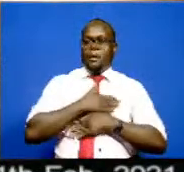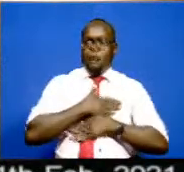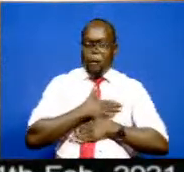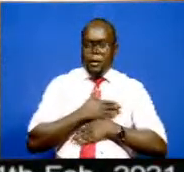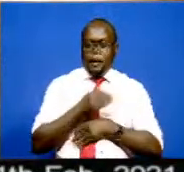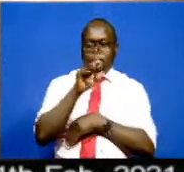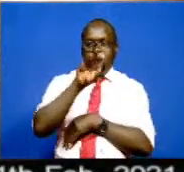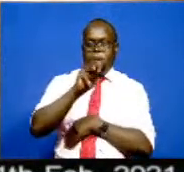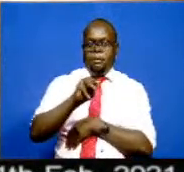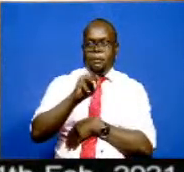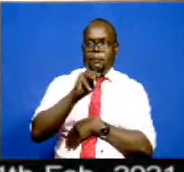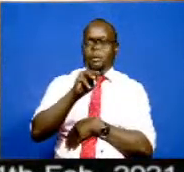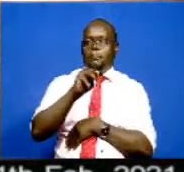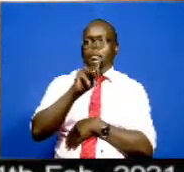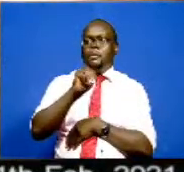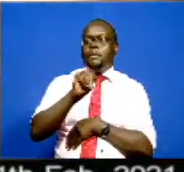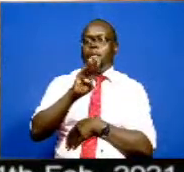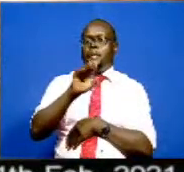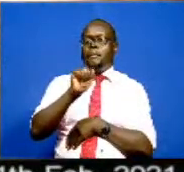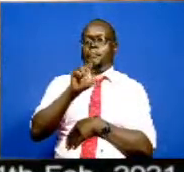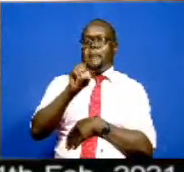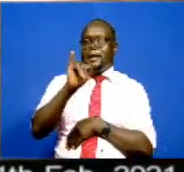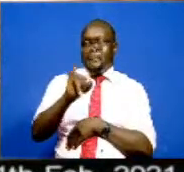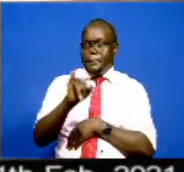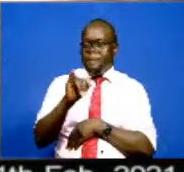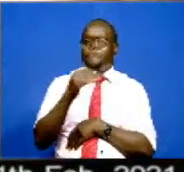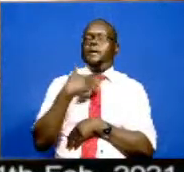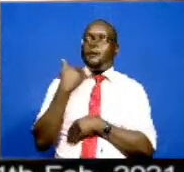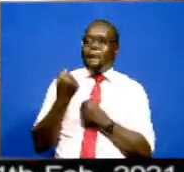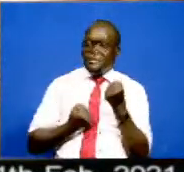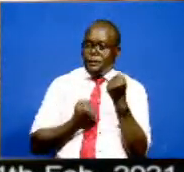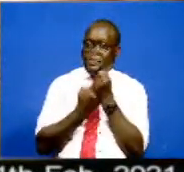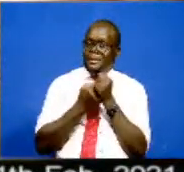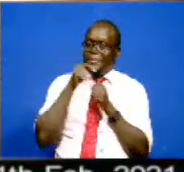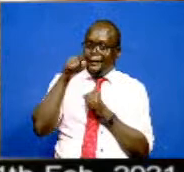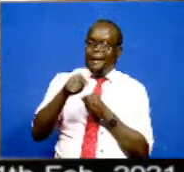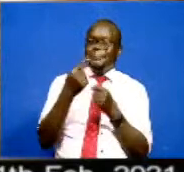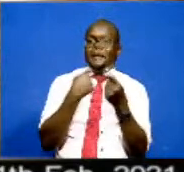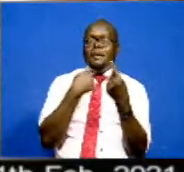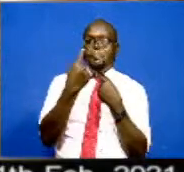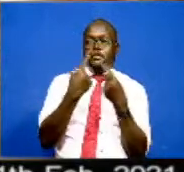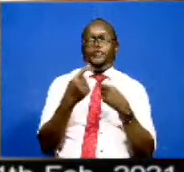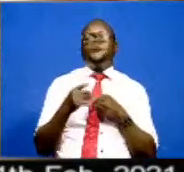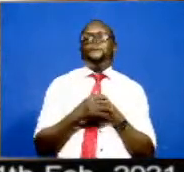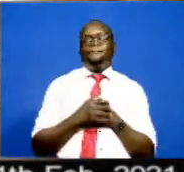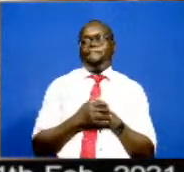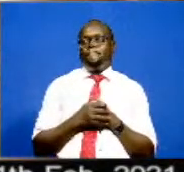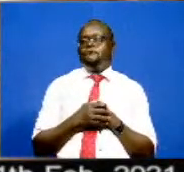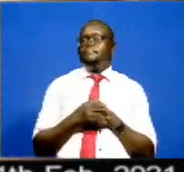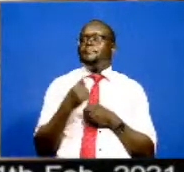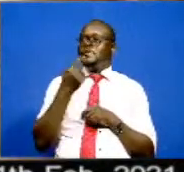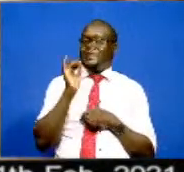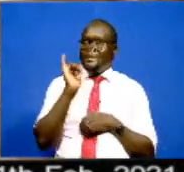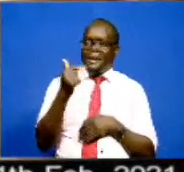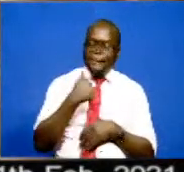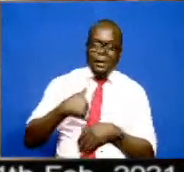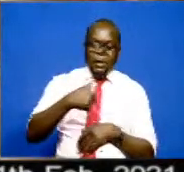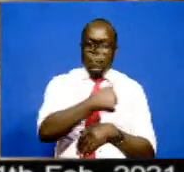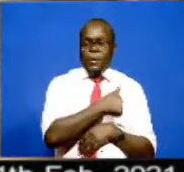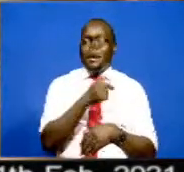Thank you, Mr. Speaker. Mr. Speaker, I also want to second this motion. And just to say that we are